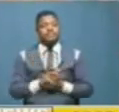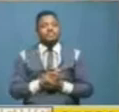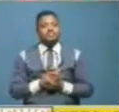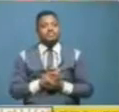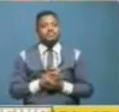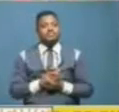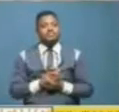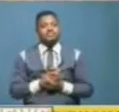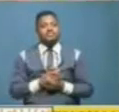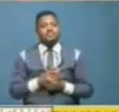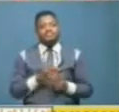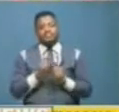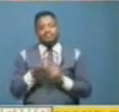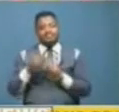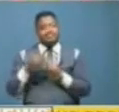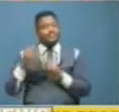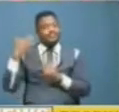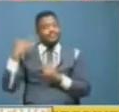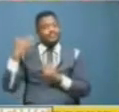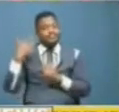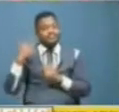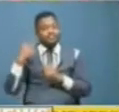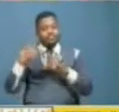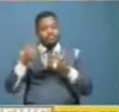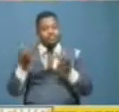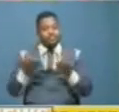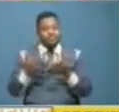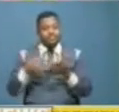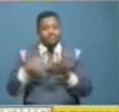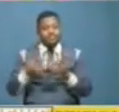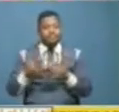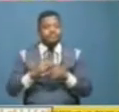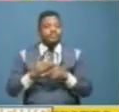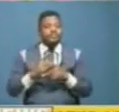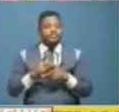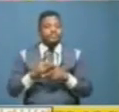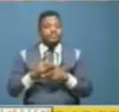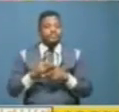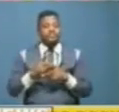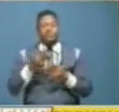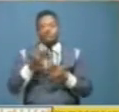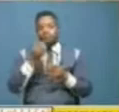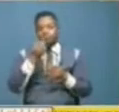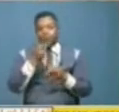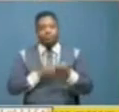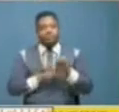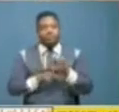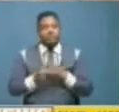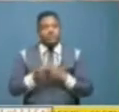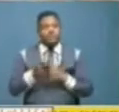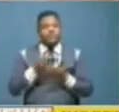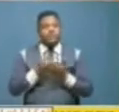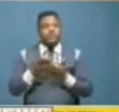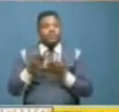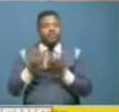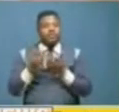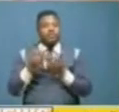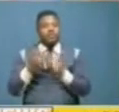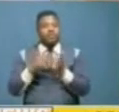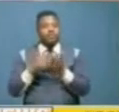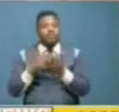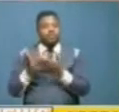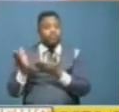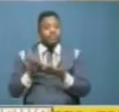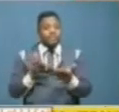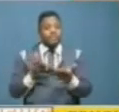Just as it was in the past, traders here still practice the barter trade. We still practice barter trade here.